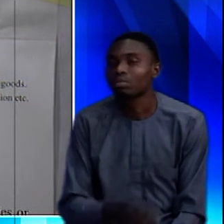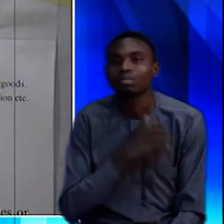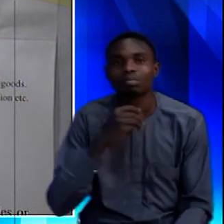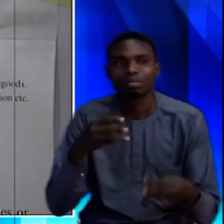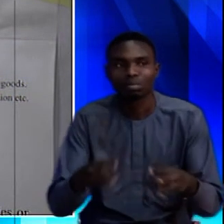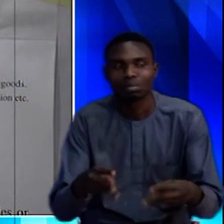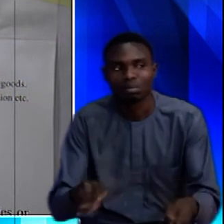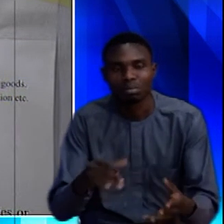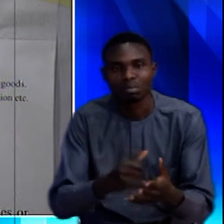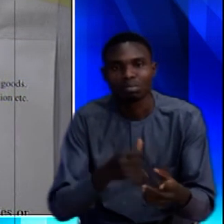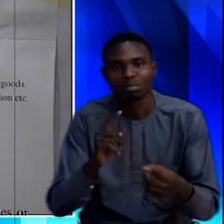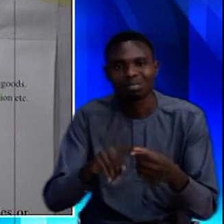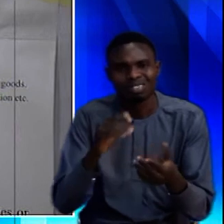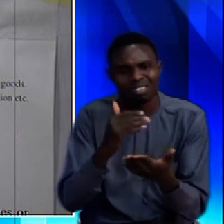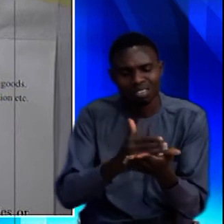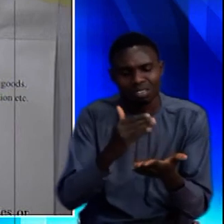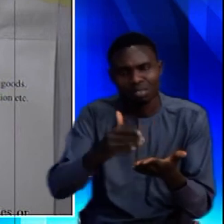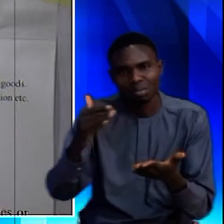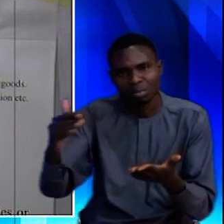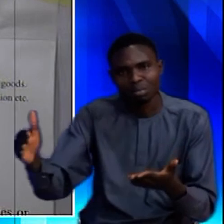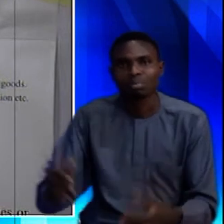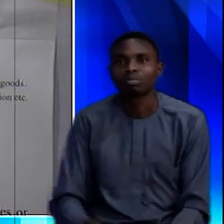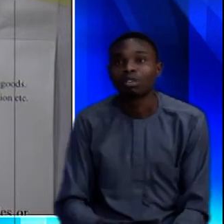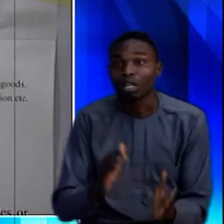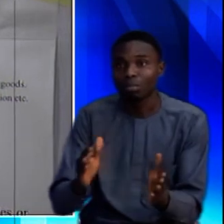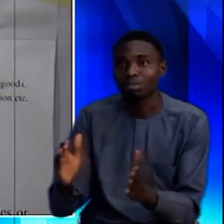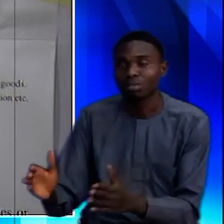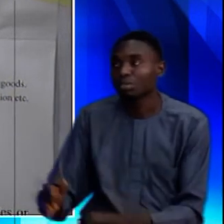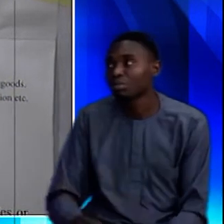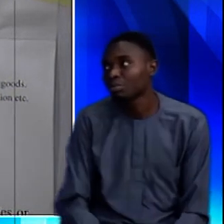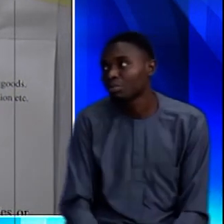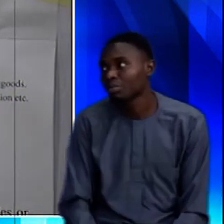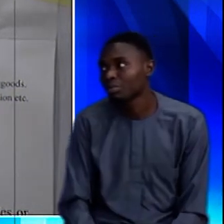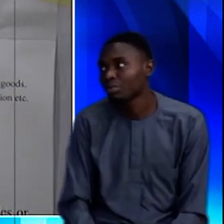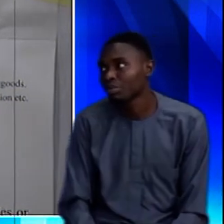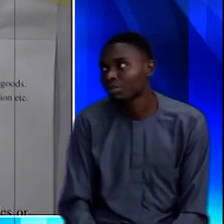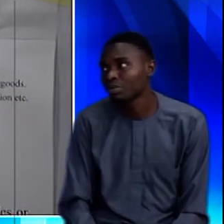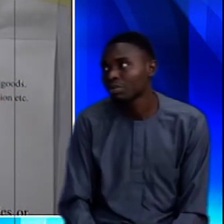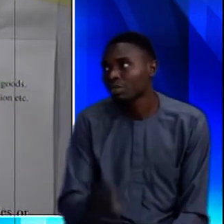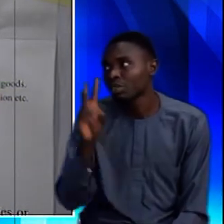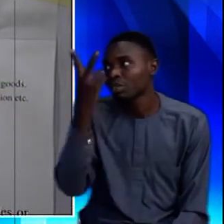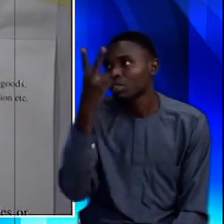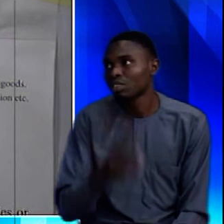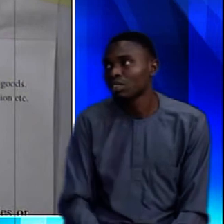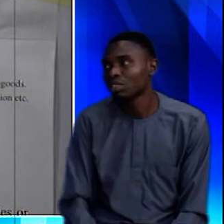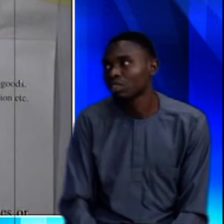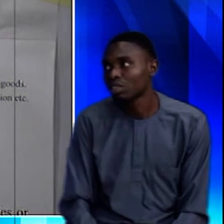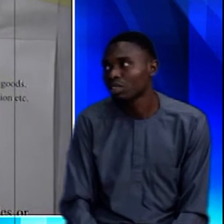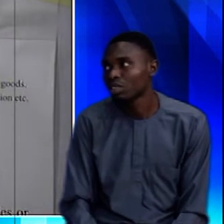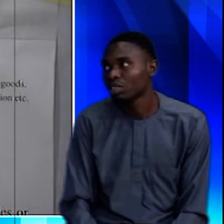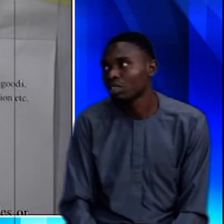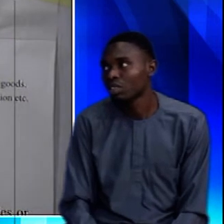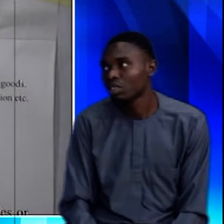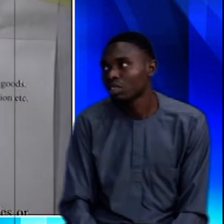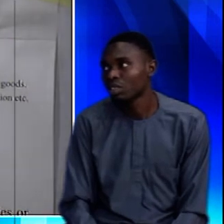the retailer. Then the retailer will buy from them. Then also have the second one that I said he